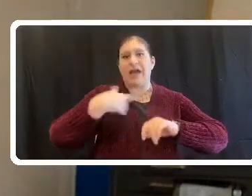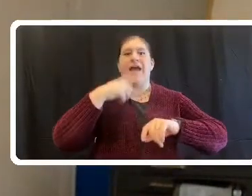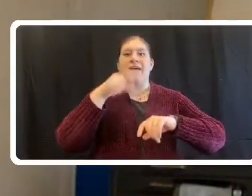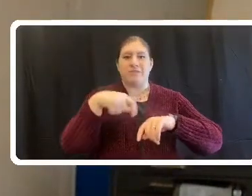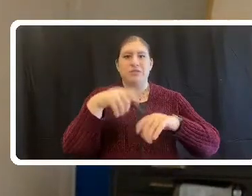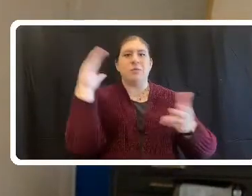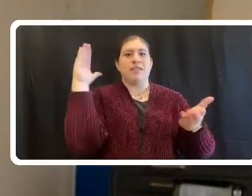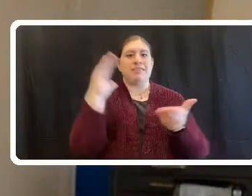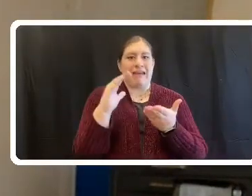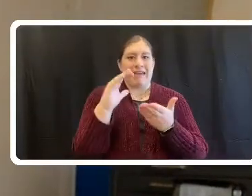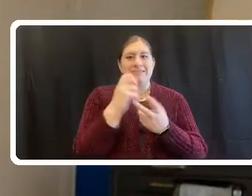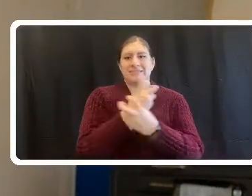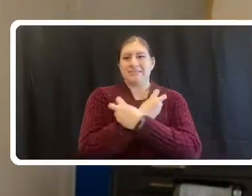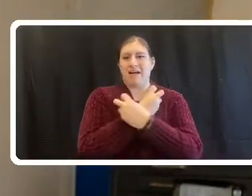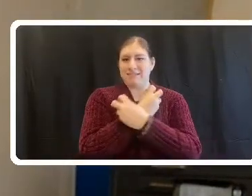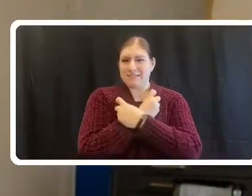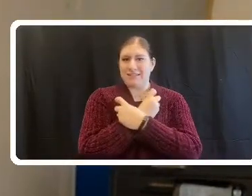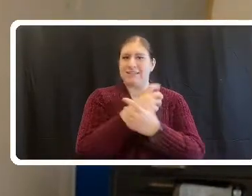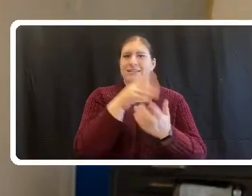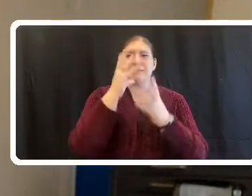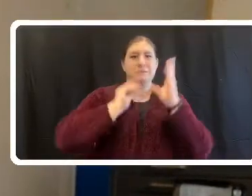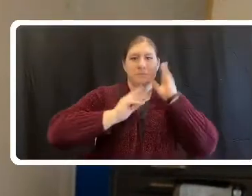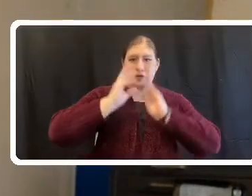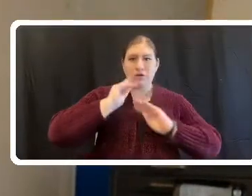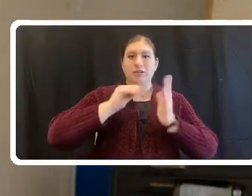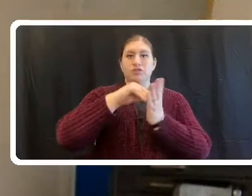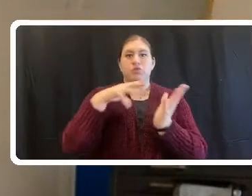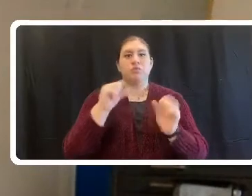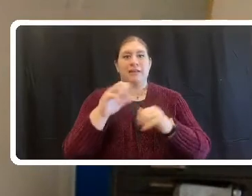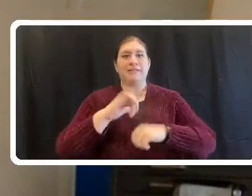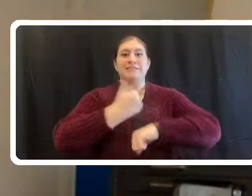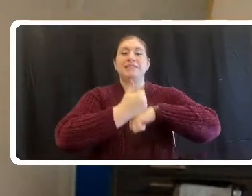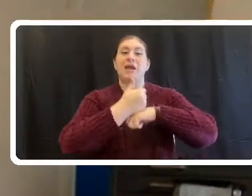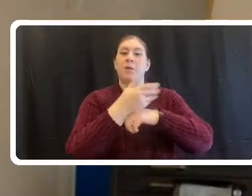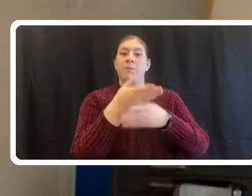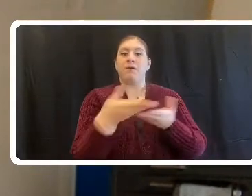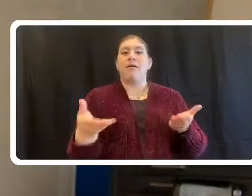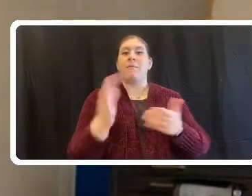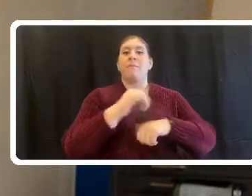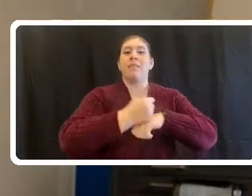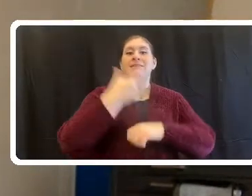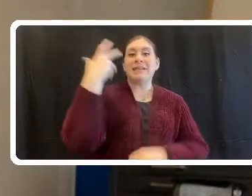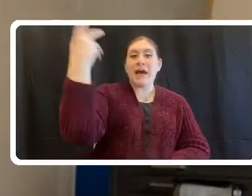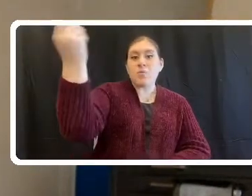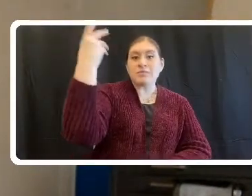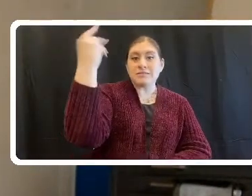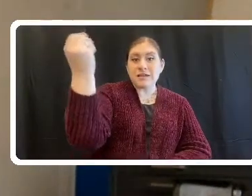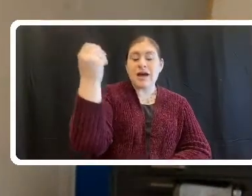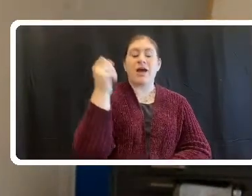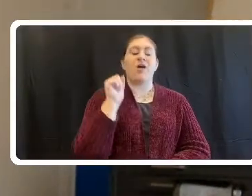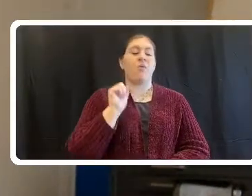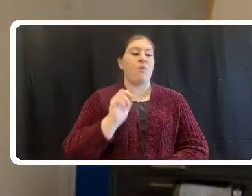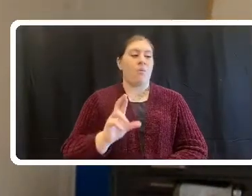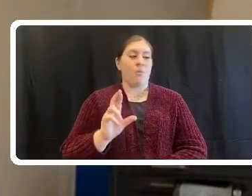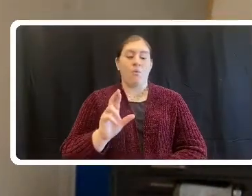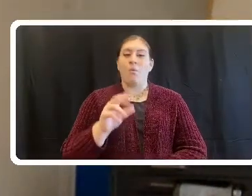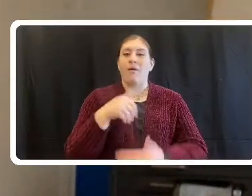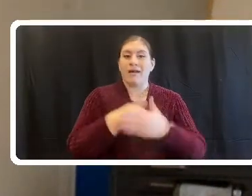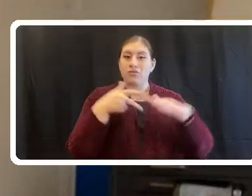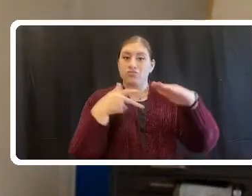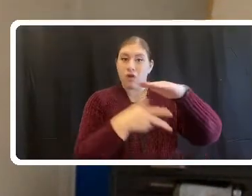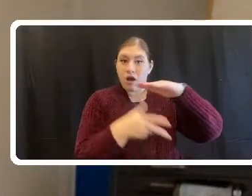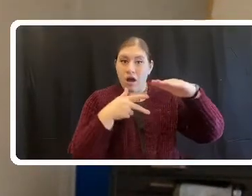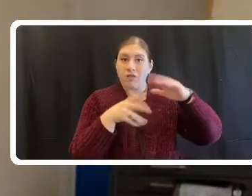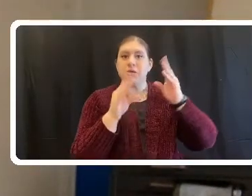less toxic experiences, or students have set up studios outside or in their